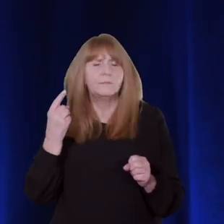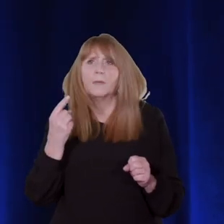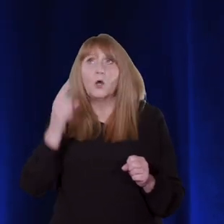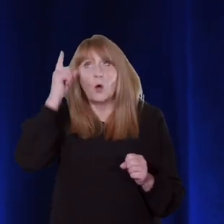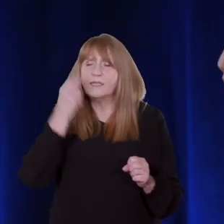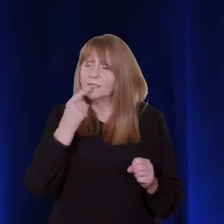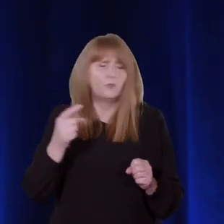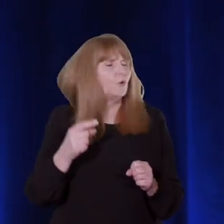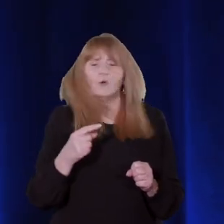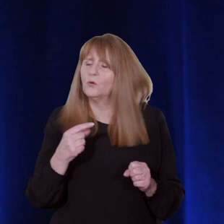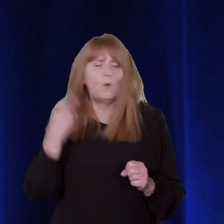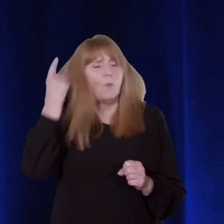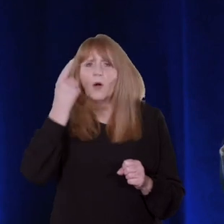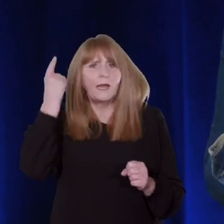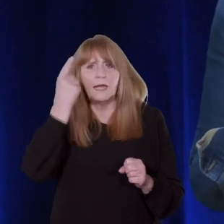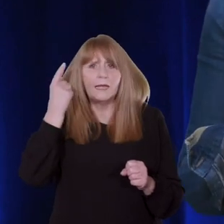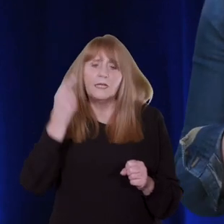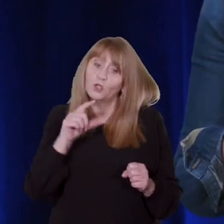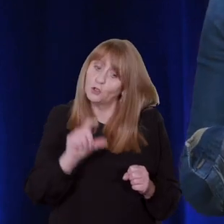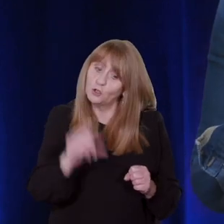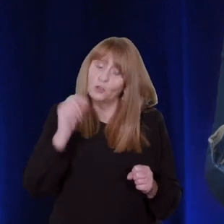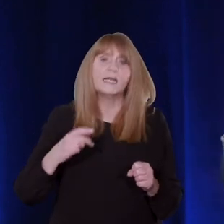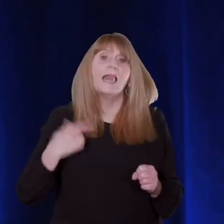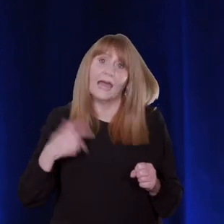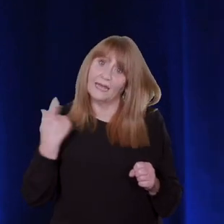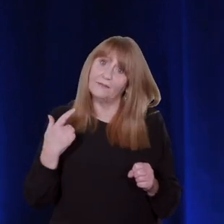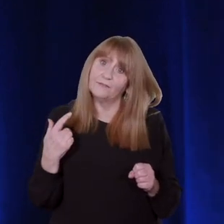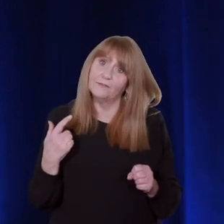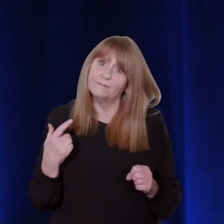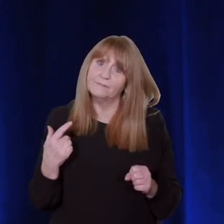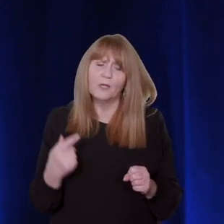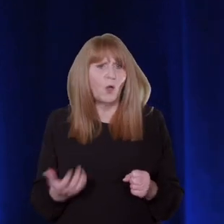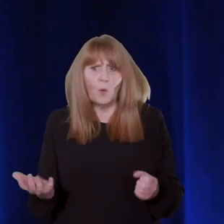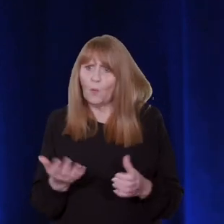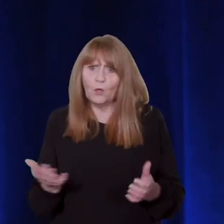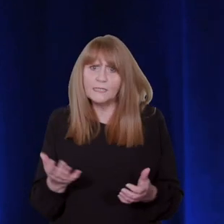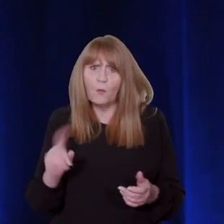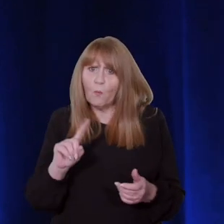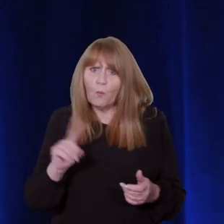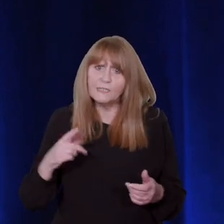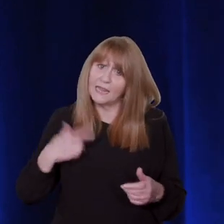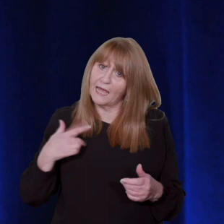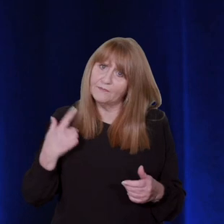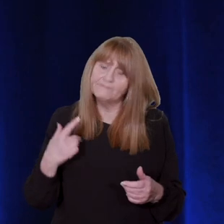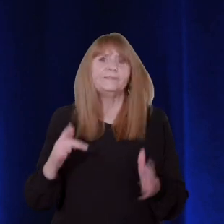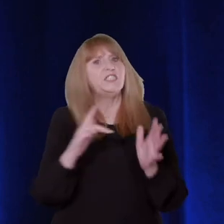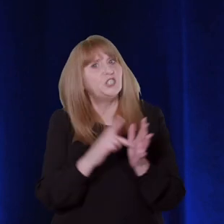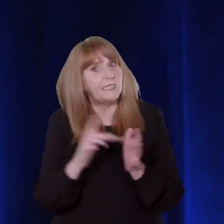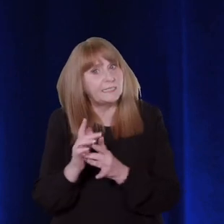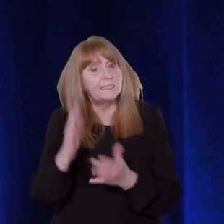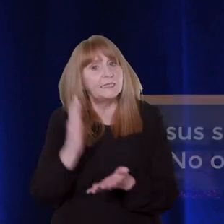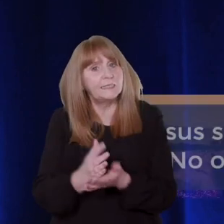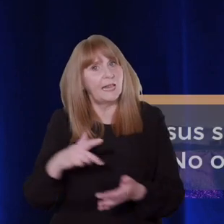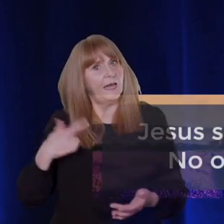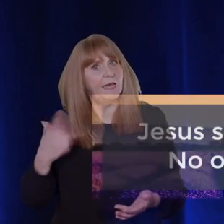life. Where do we find life? Point number two is that Jesus is life. Jesus is life. In John 14 and